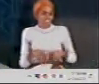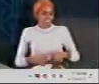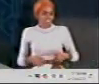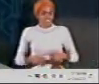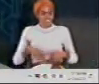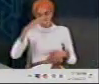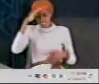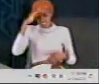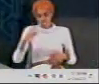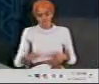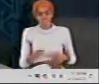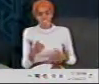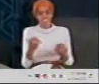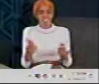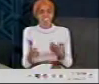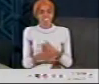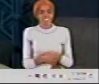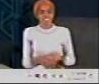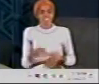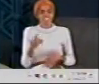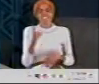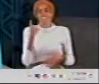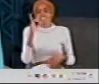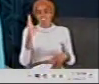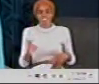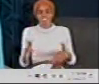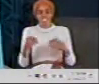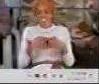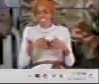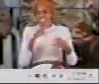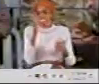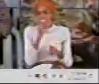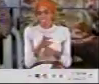as blessed me and partaken in this again